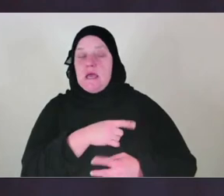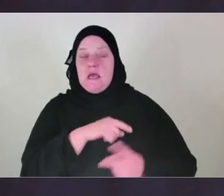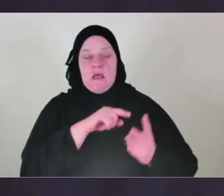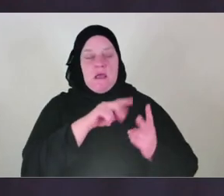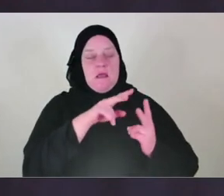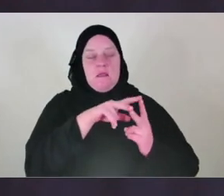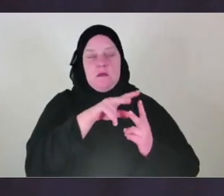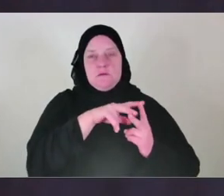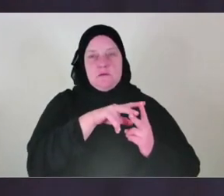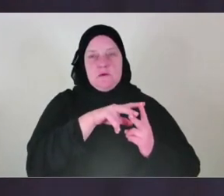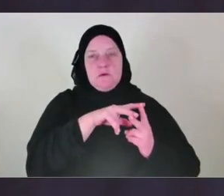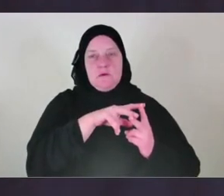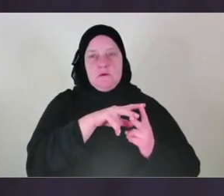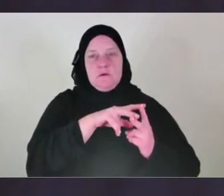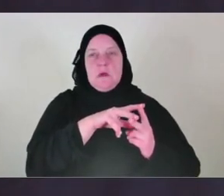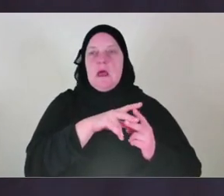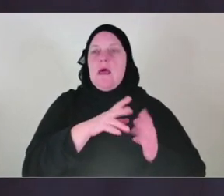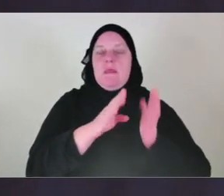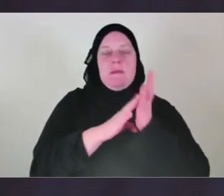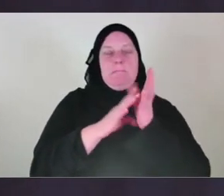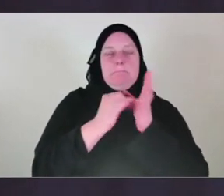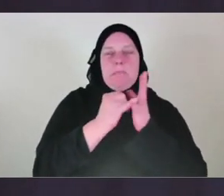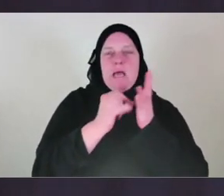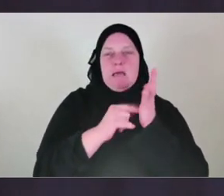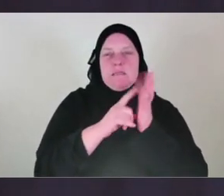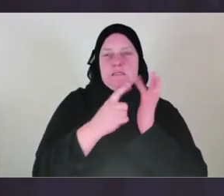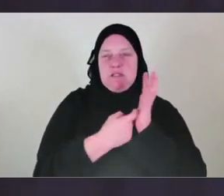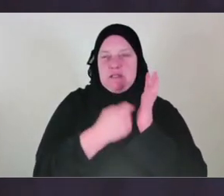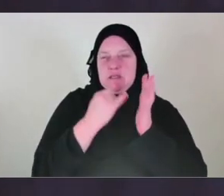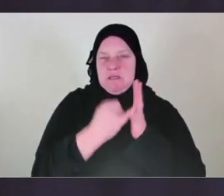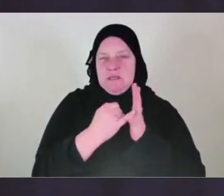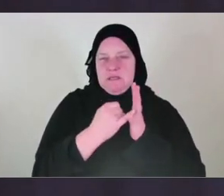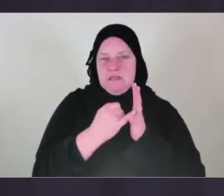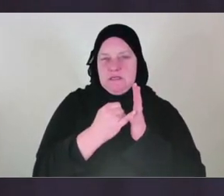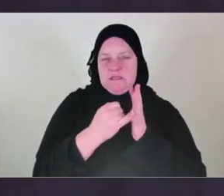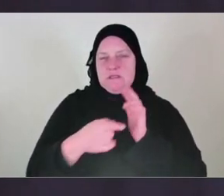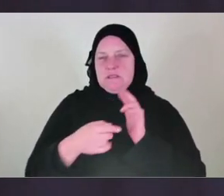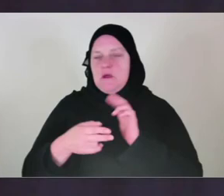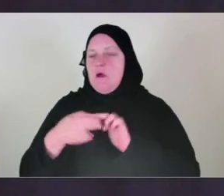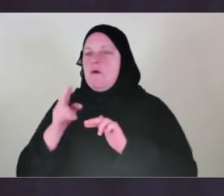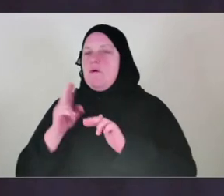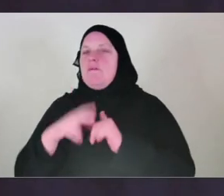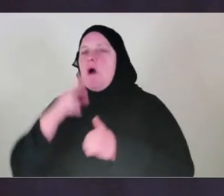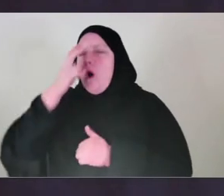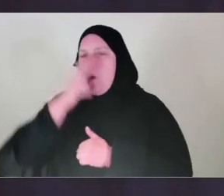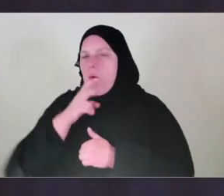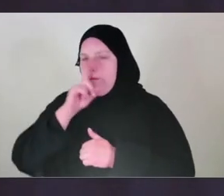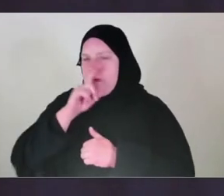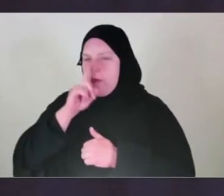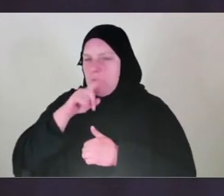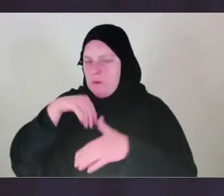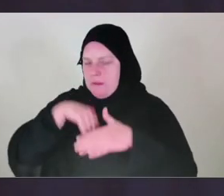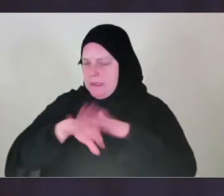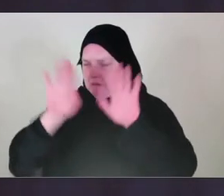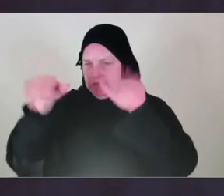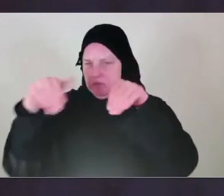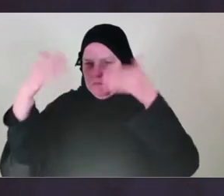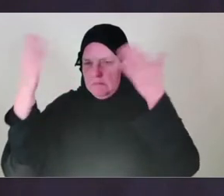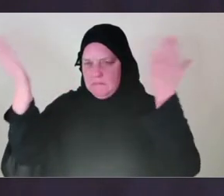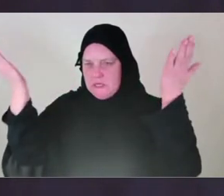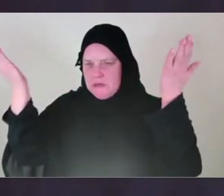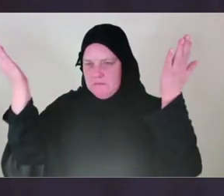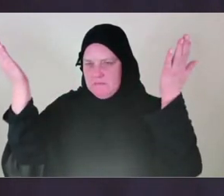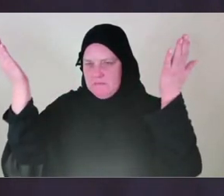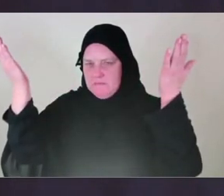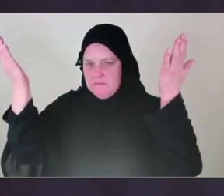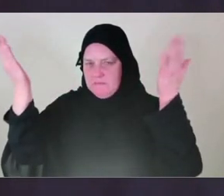of paradise. You know, as if there's a geriatric ward in Jannah. You know, so we have to go,